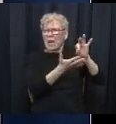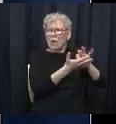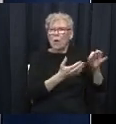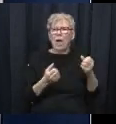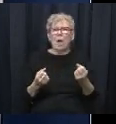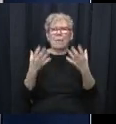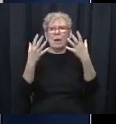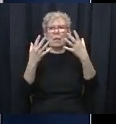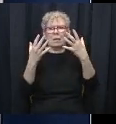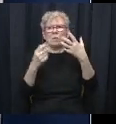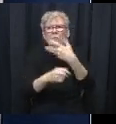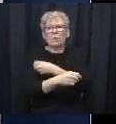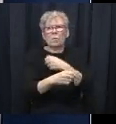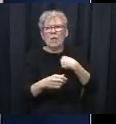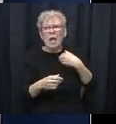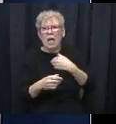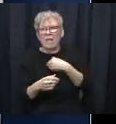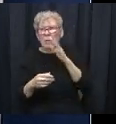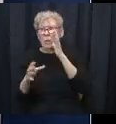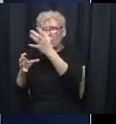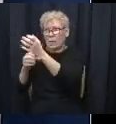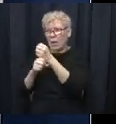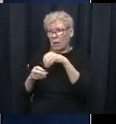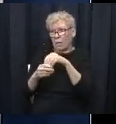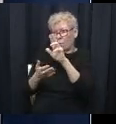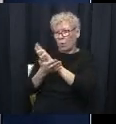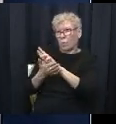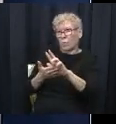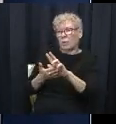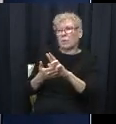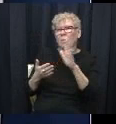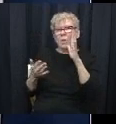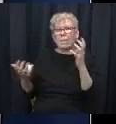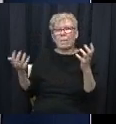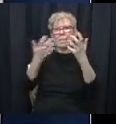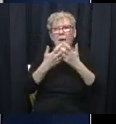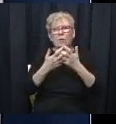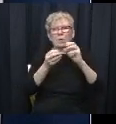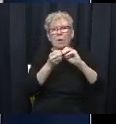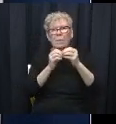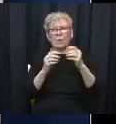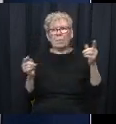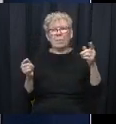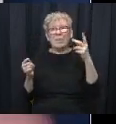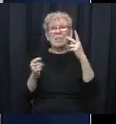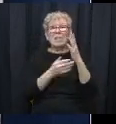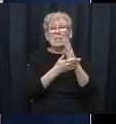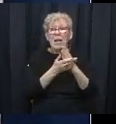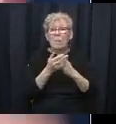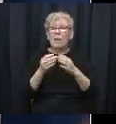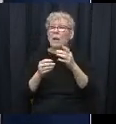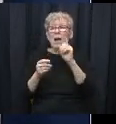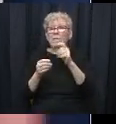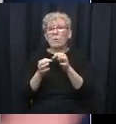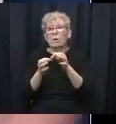be, in the some might be in the 4th week because they couldn't schedule it in the 3rd week? Maybe they had a conflict, maybe they had an unrelated cold and couldn't